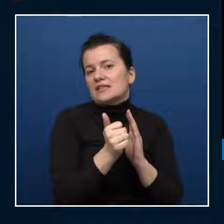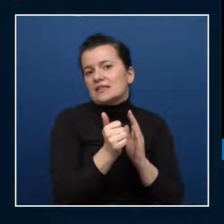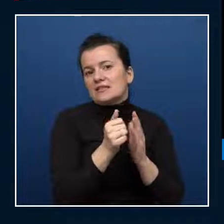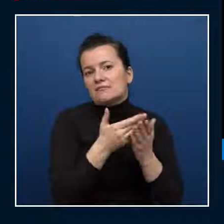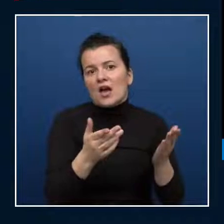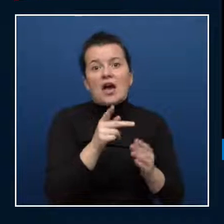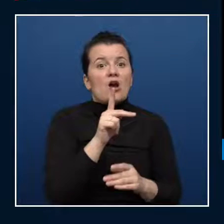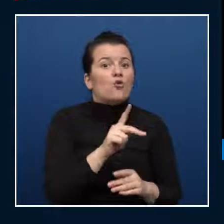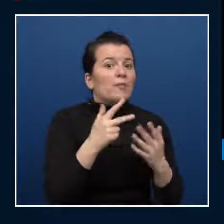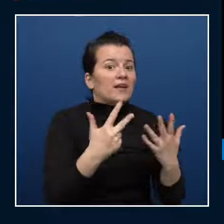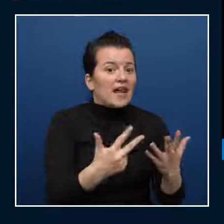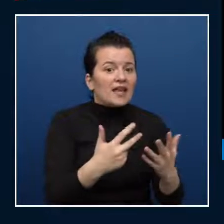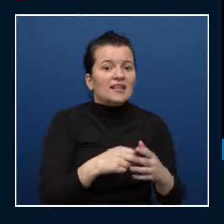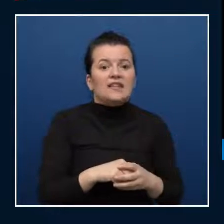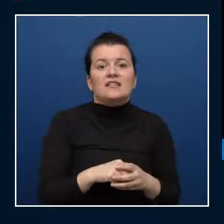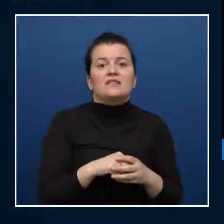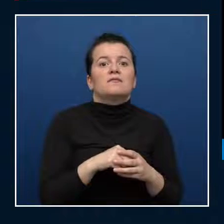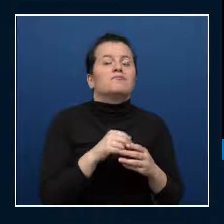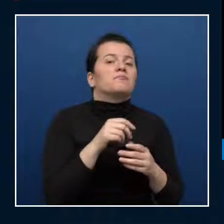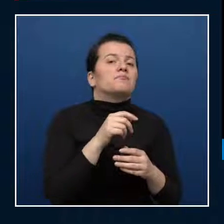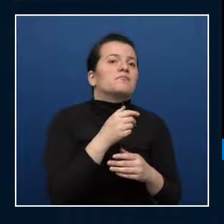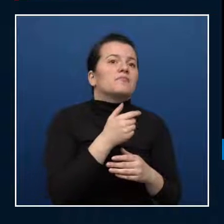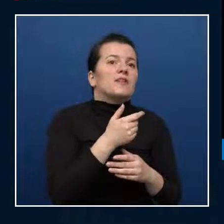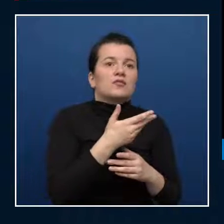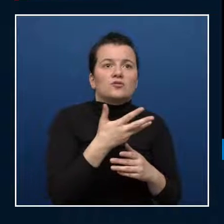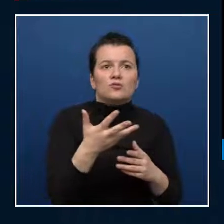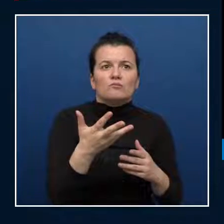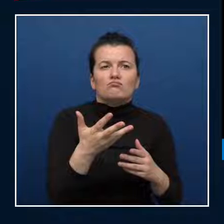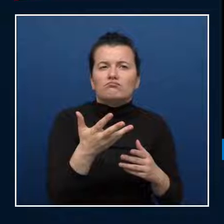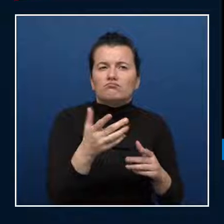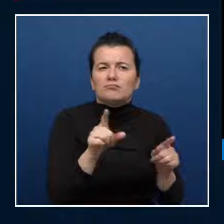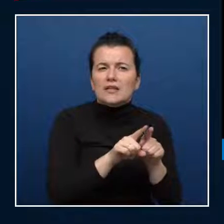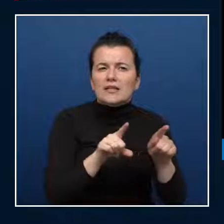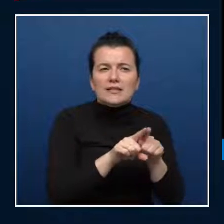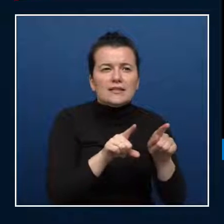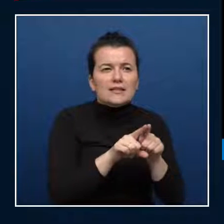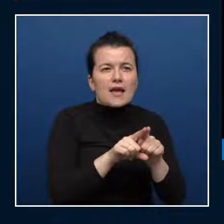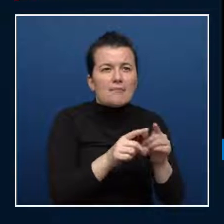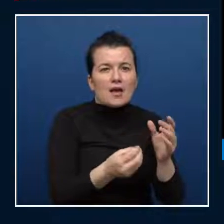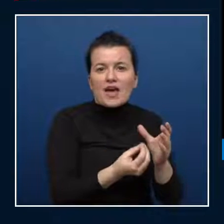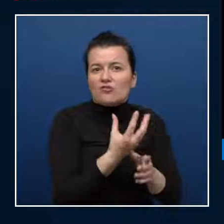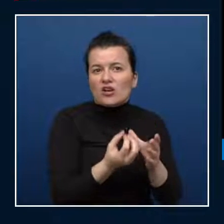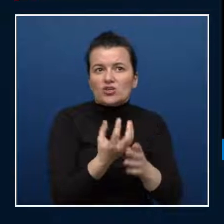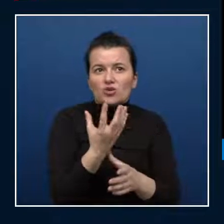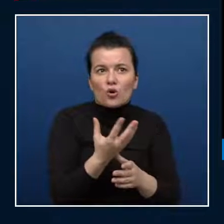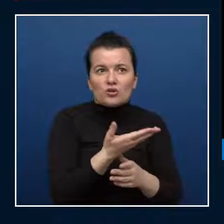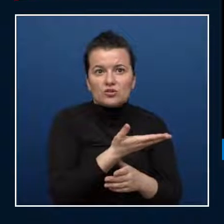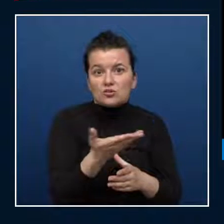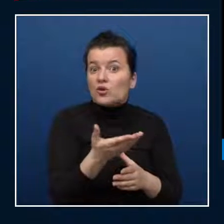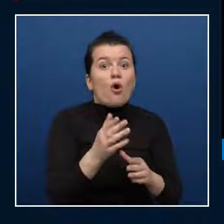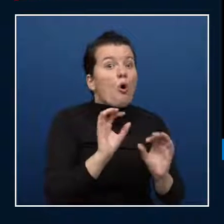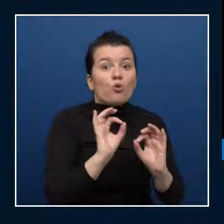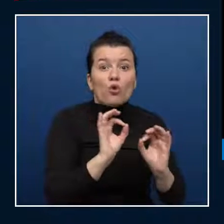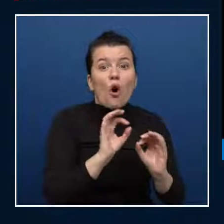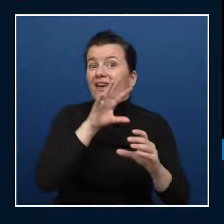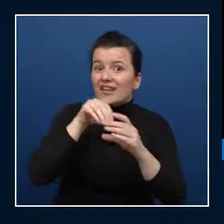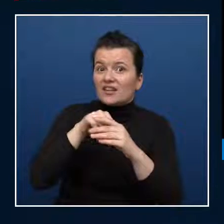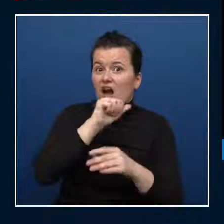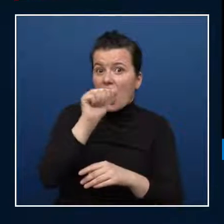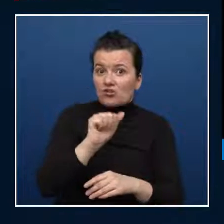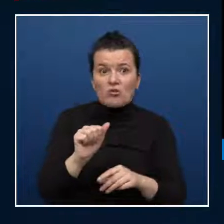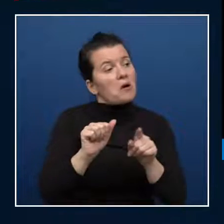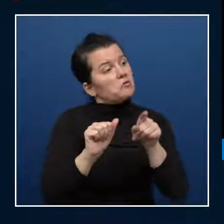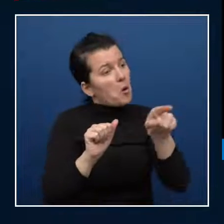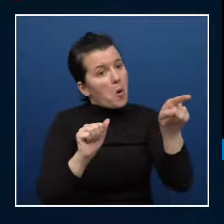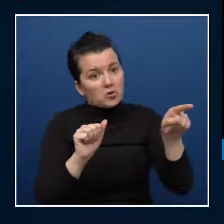clusters, public IP addresses, and even resources that don't live on Azure. So again, it can be used for